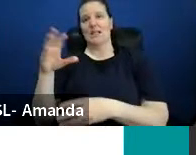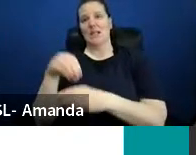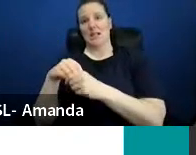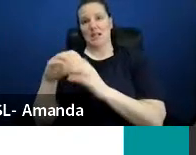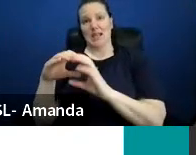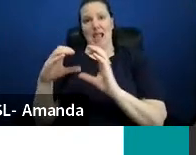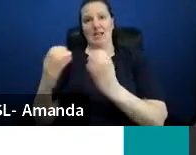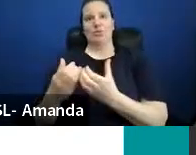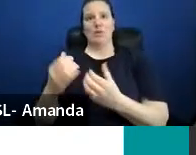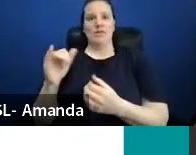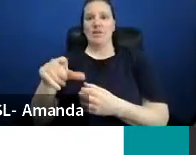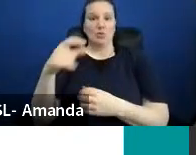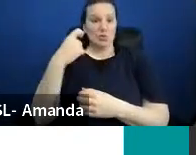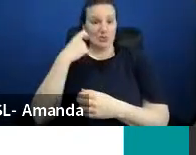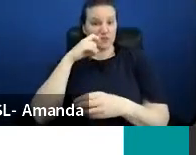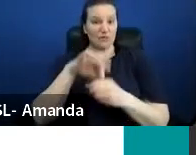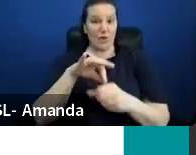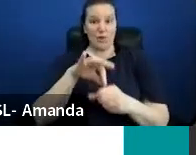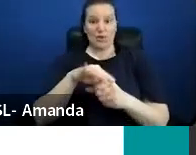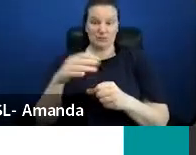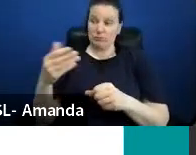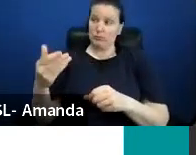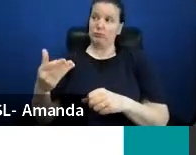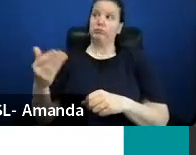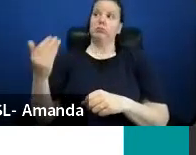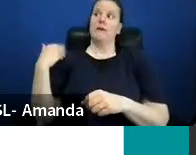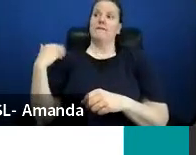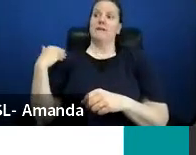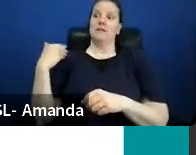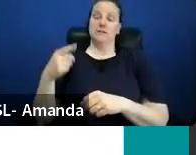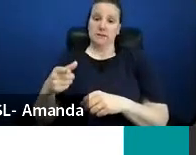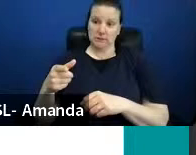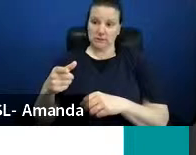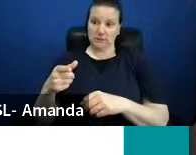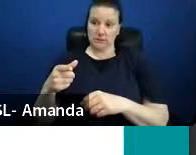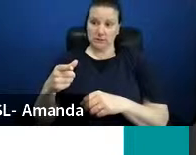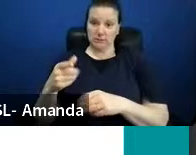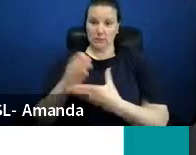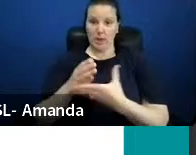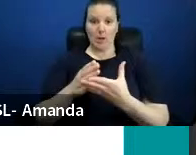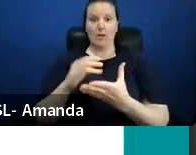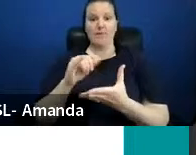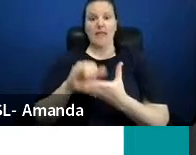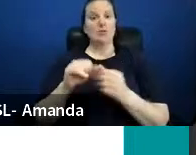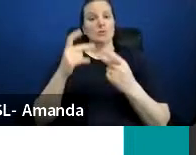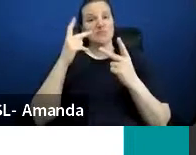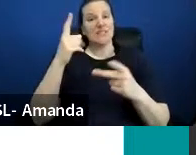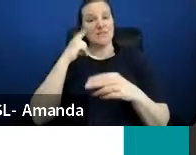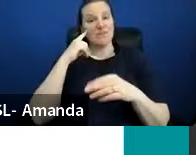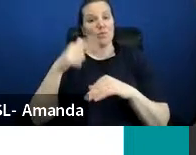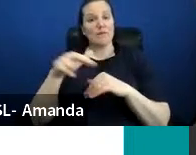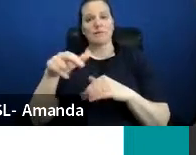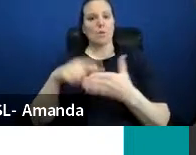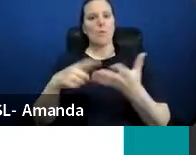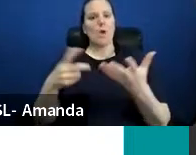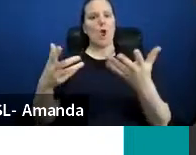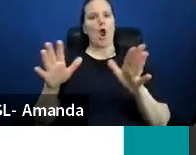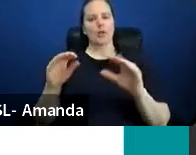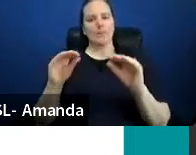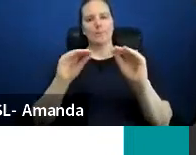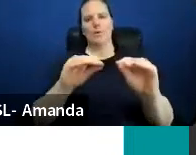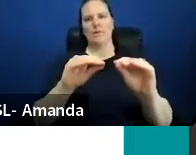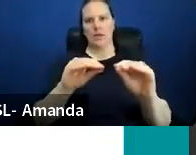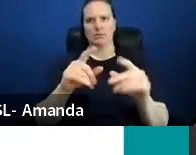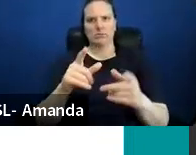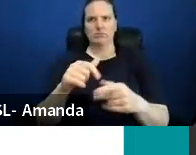that you all voted in that previous stage. So that way you can see for reference what we've already put forward, and